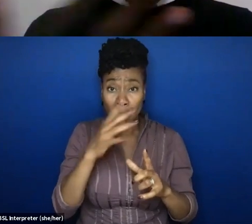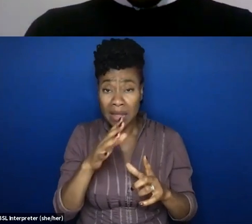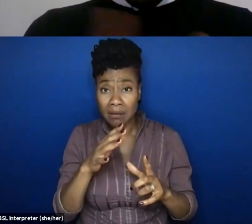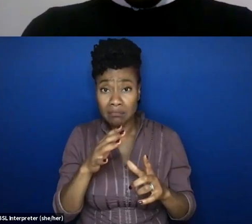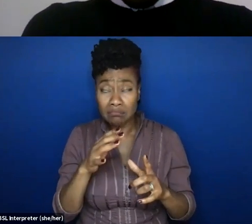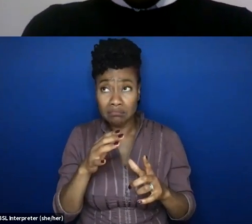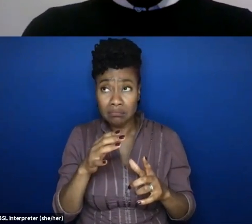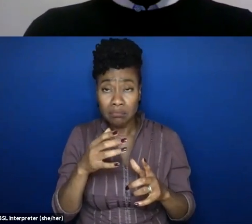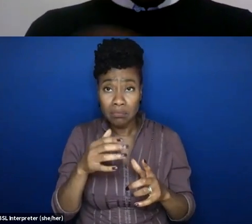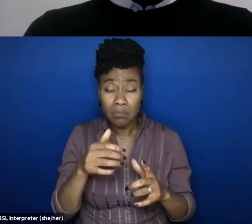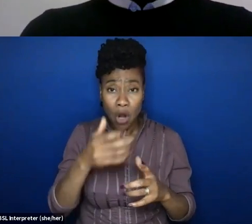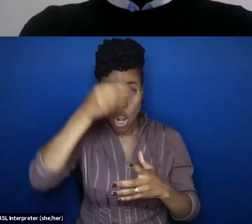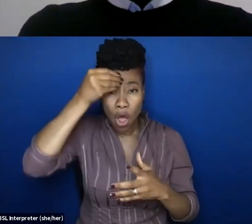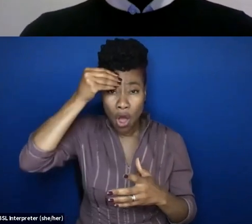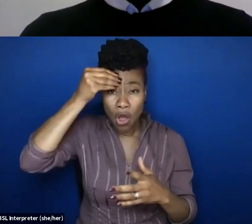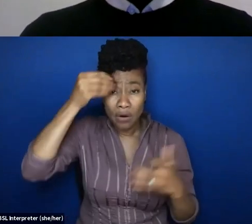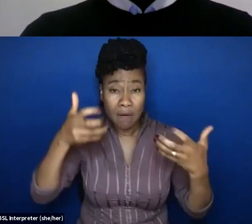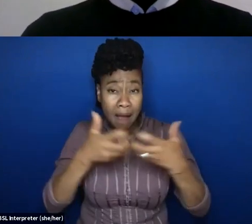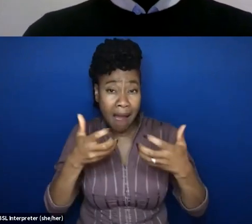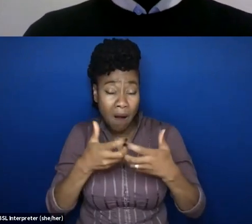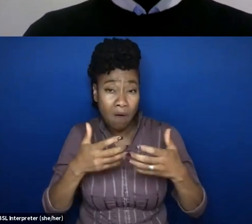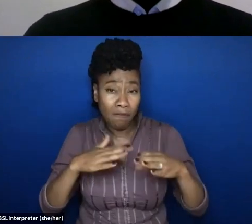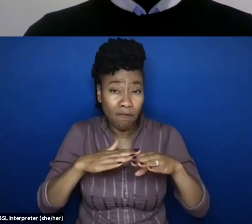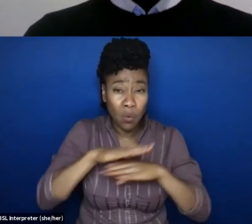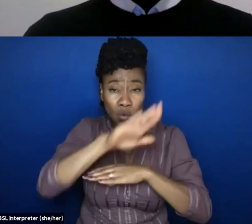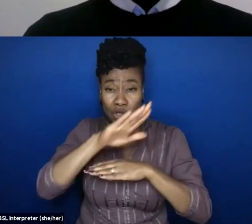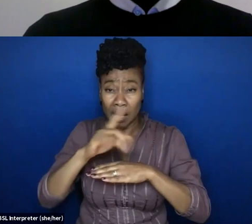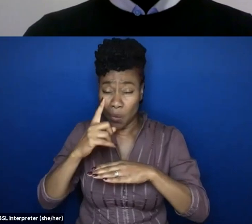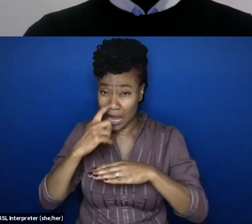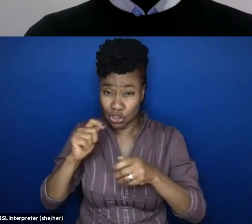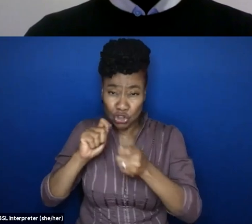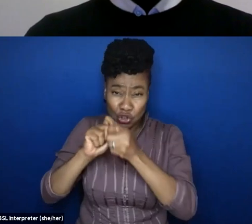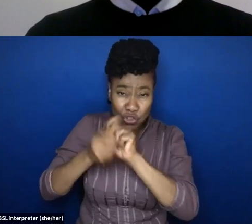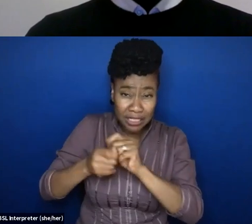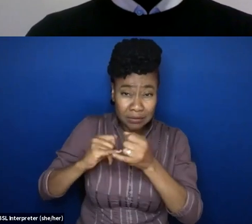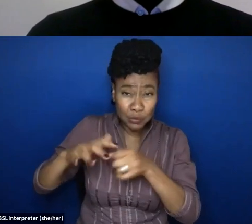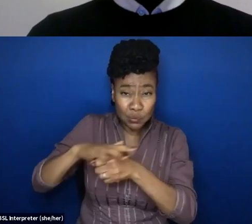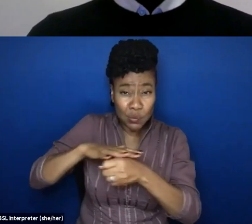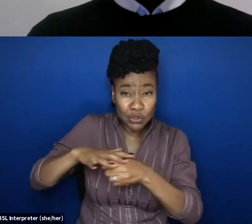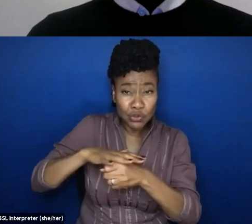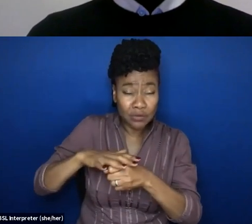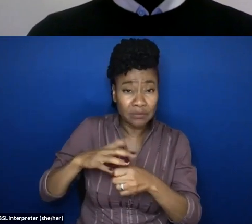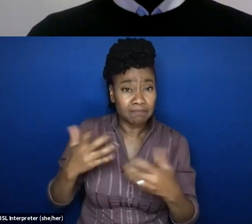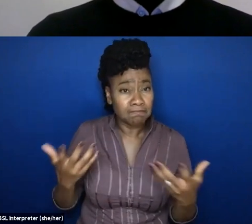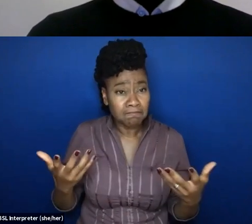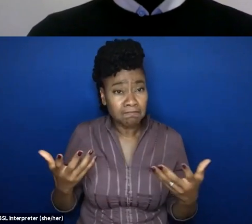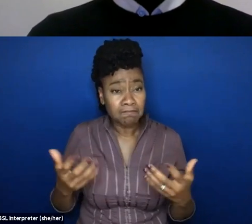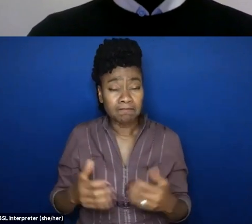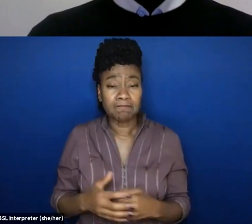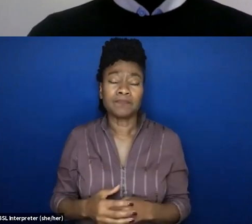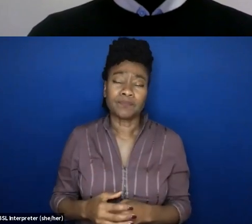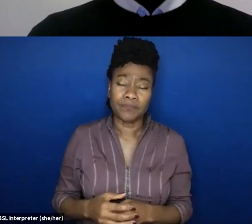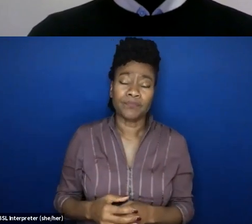of implement that for future generations? I think we may have touched upon this earlier